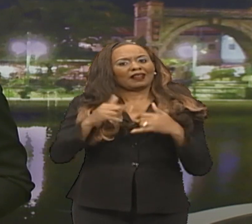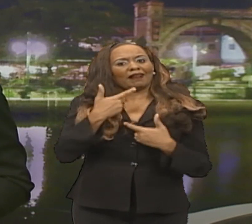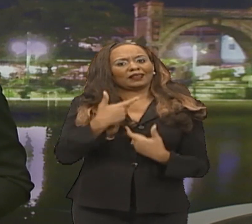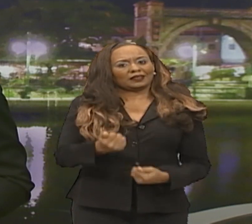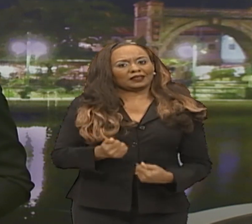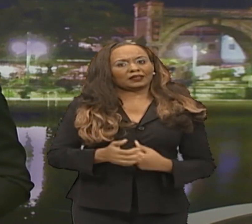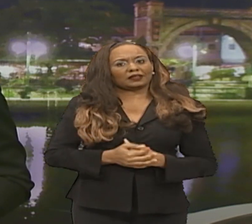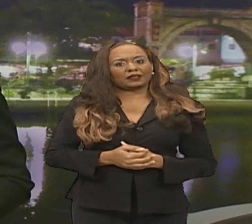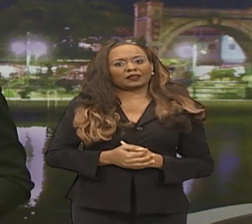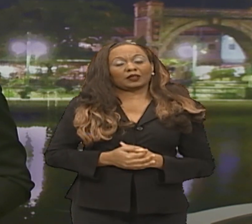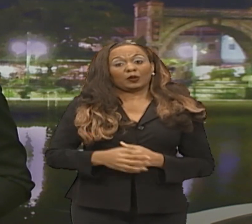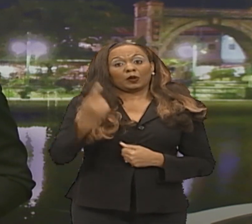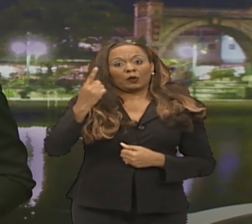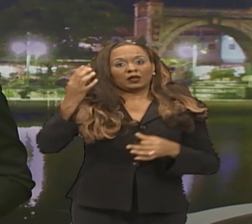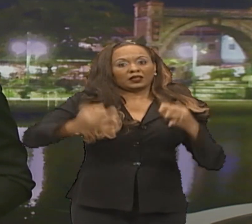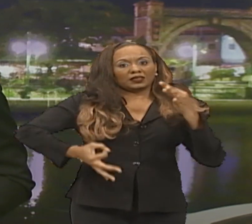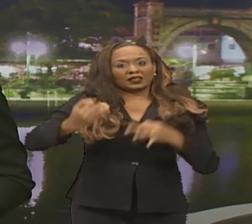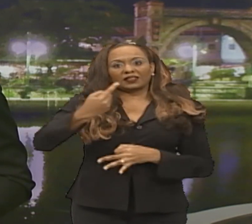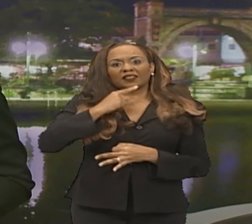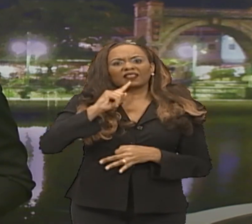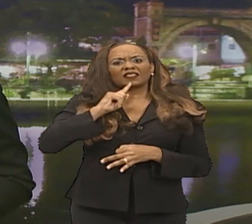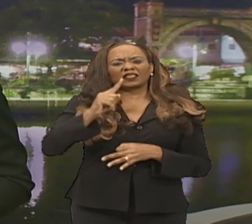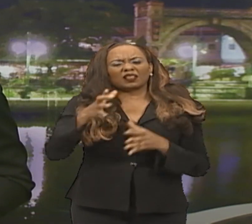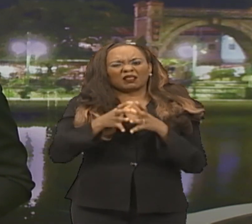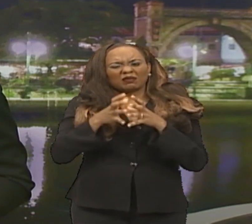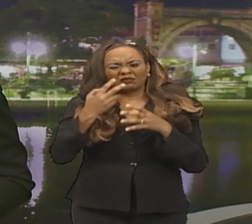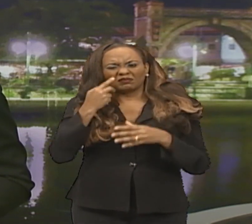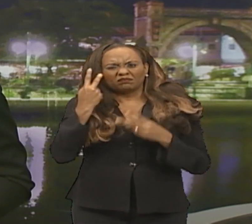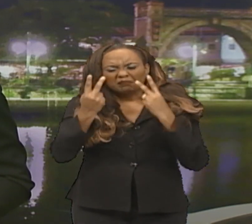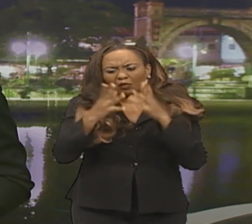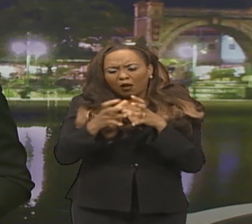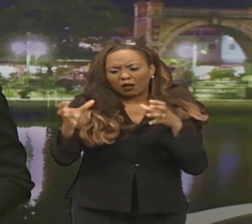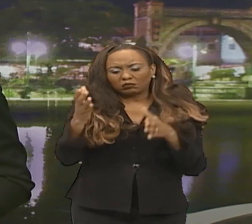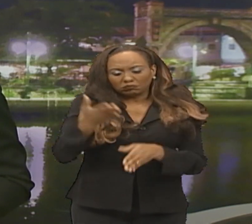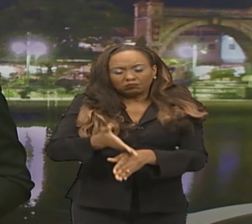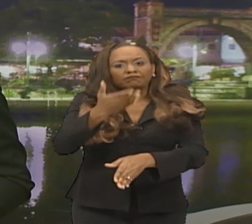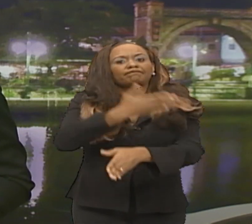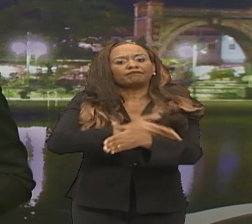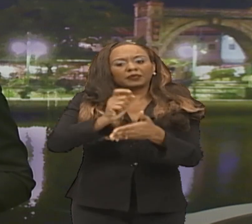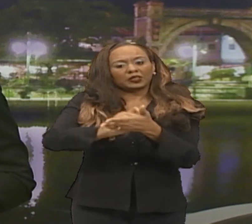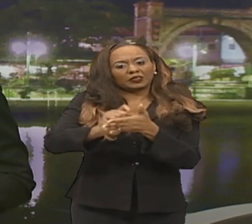third year judging the competition, he says he has seen improvements in the writers.